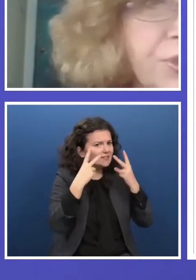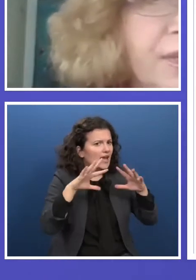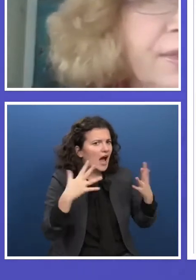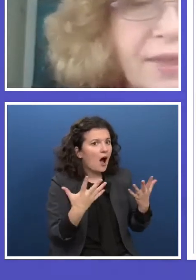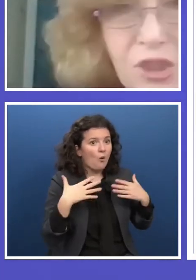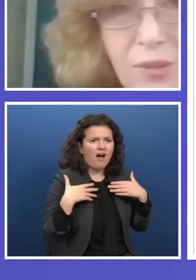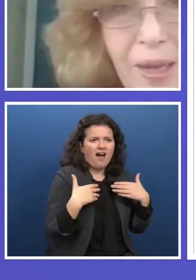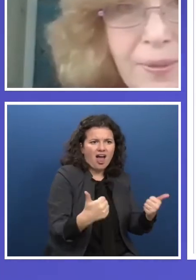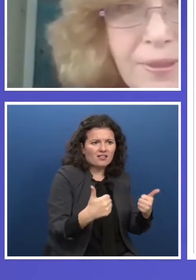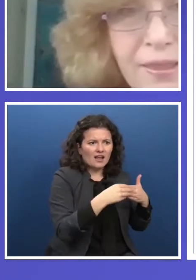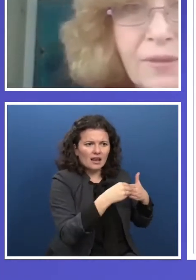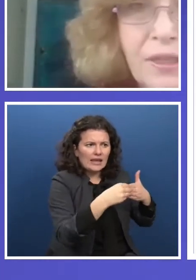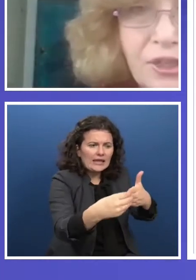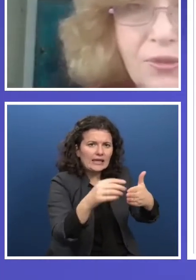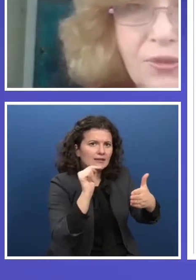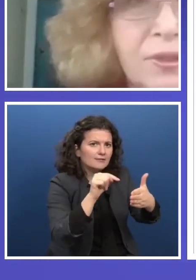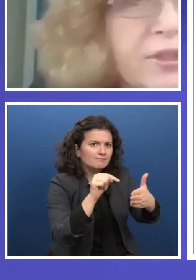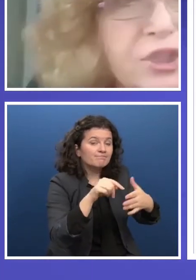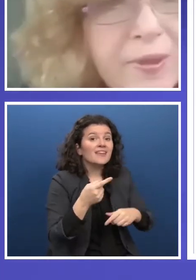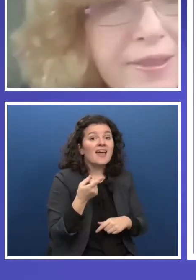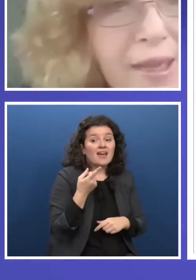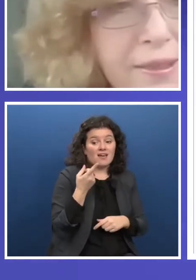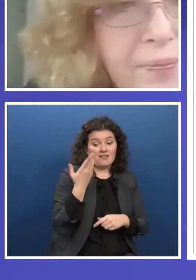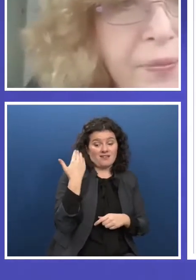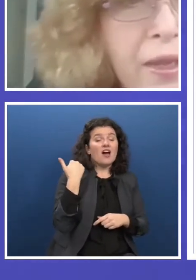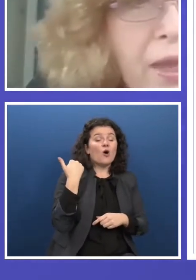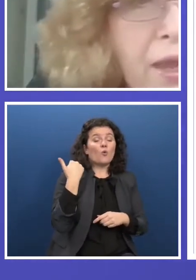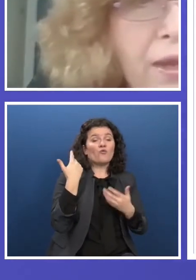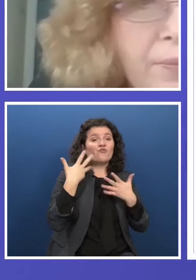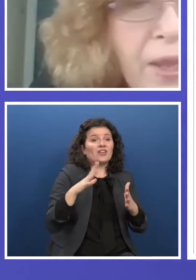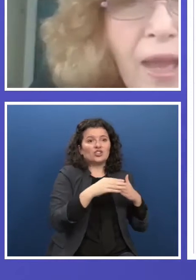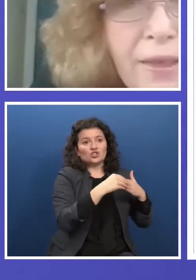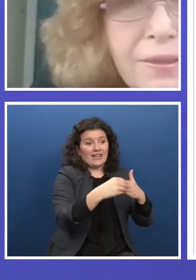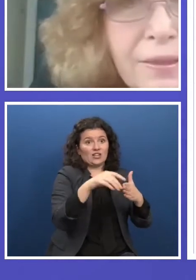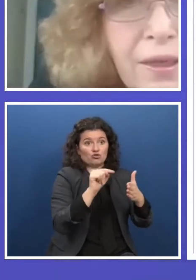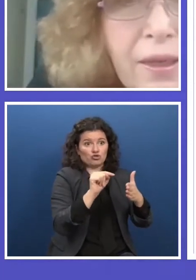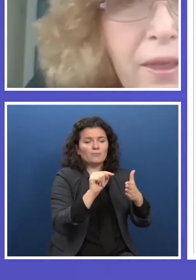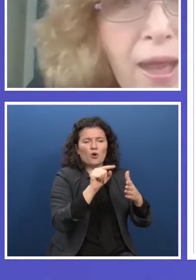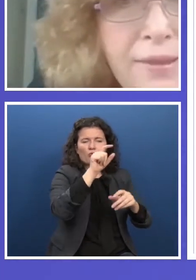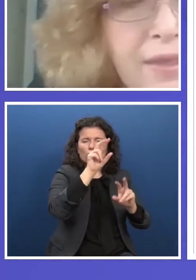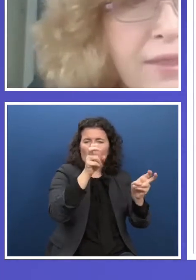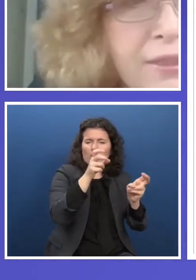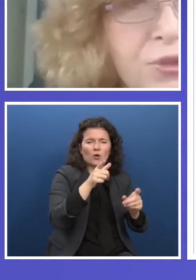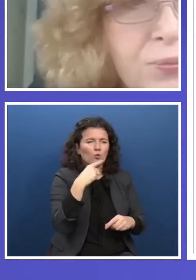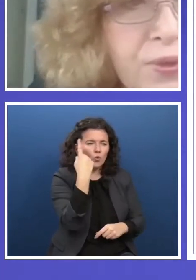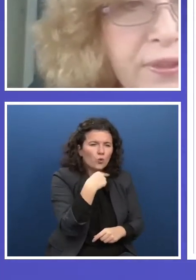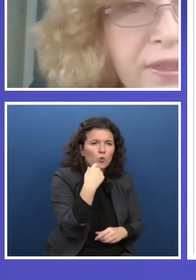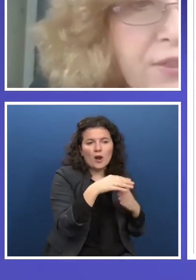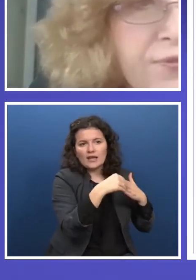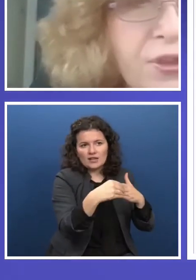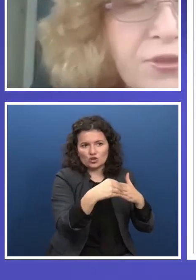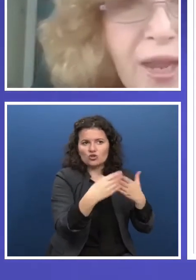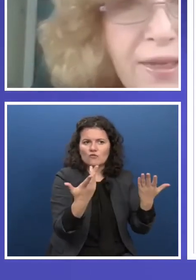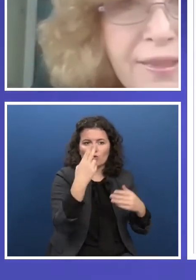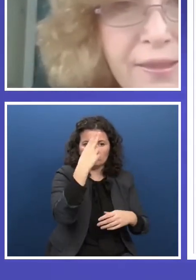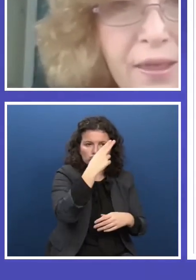we produced a discussion paper setting out the issues on leadership in the sector. And as a group, we've